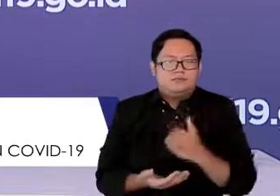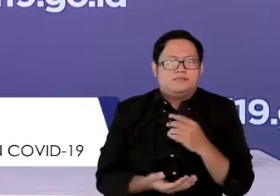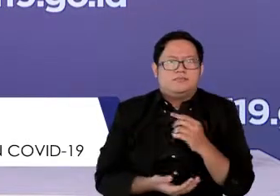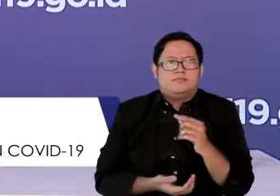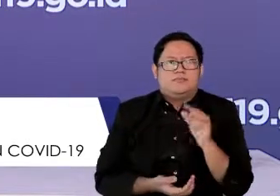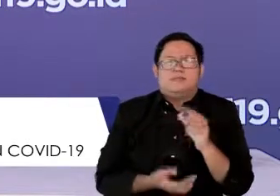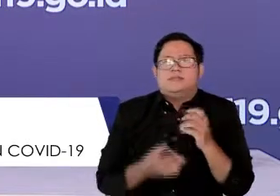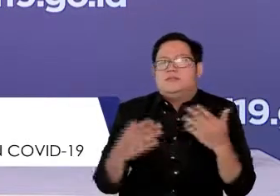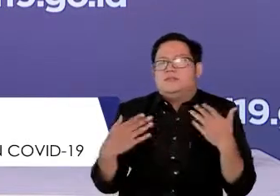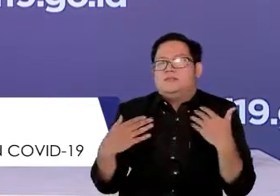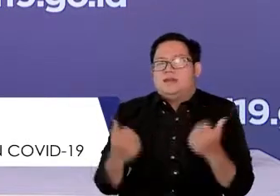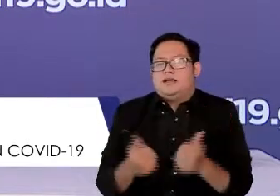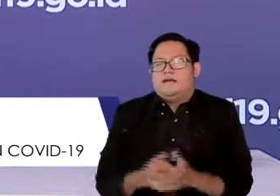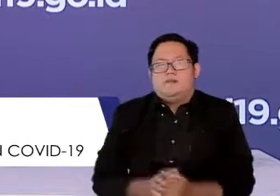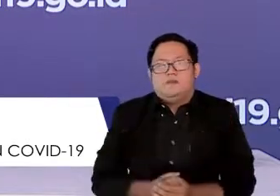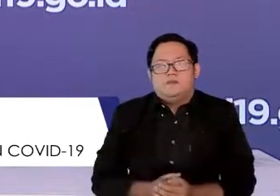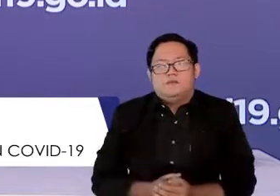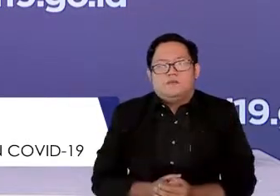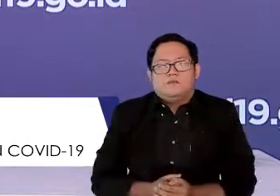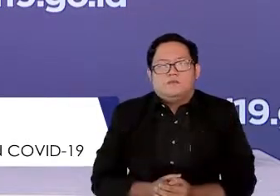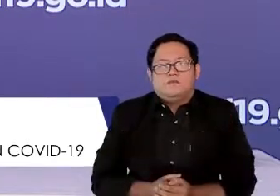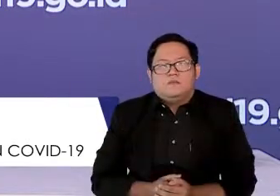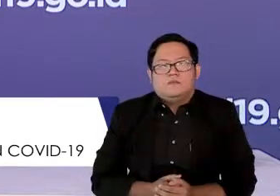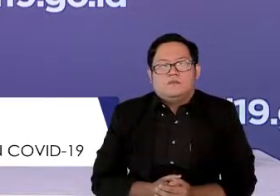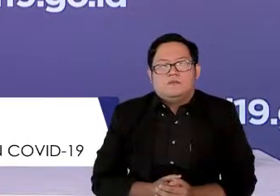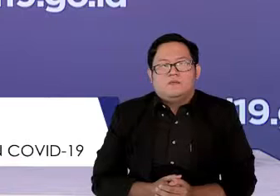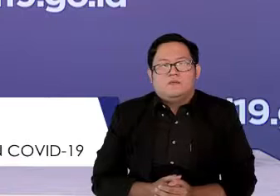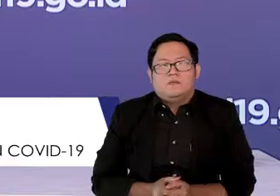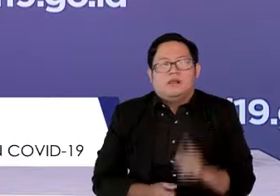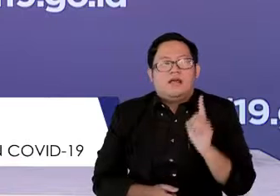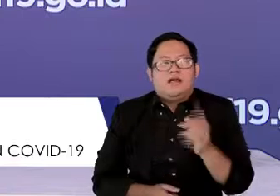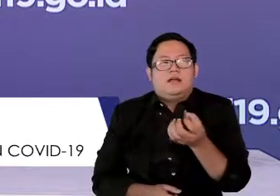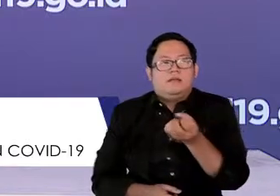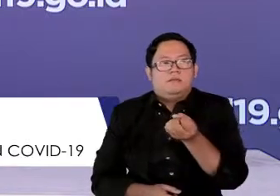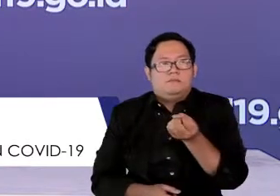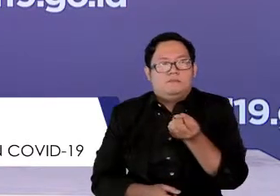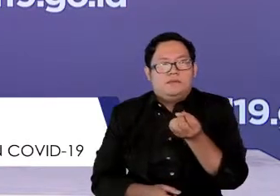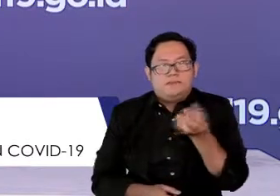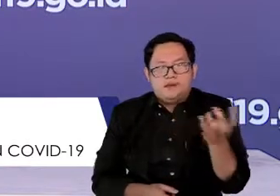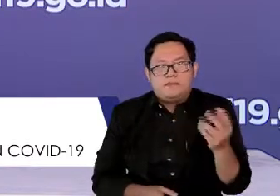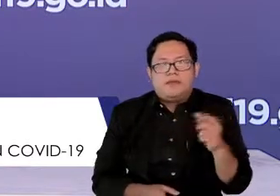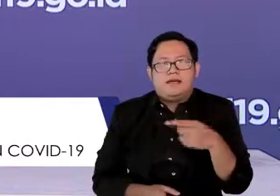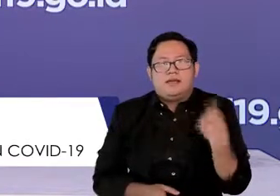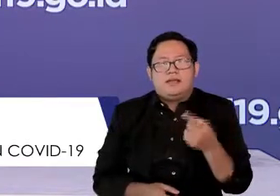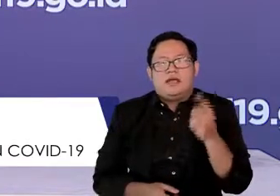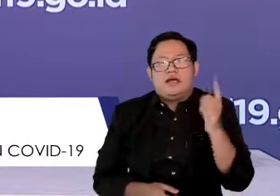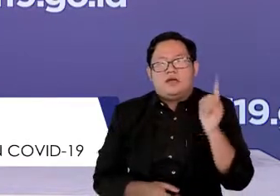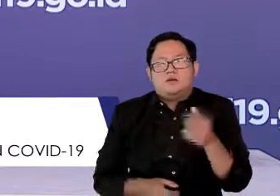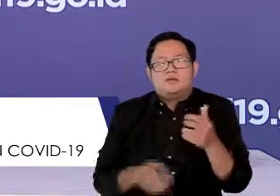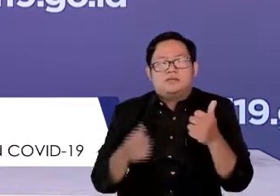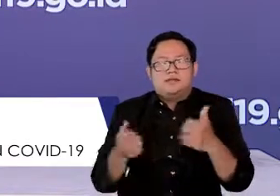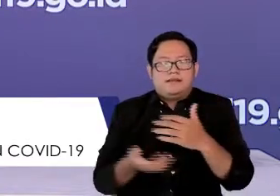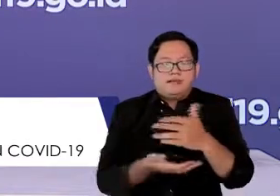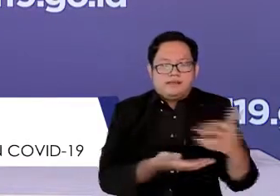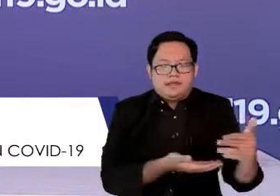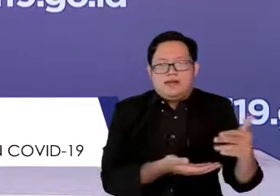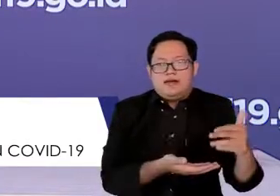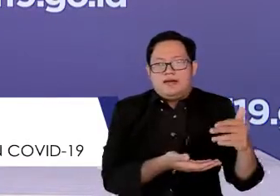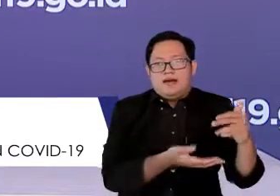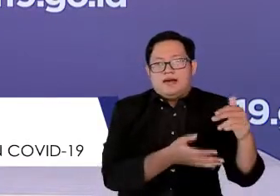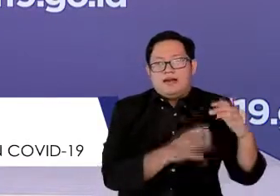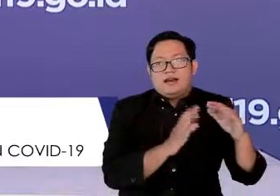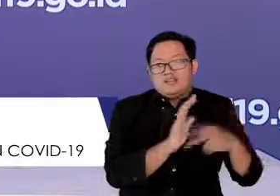die. And there are some areas that have cleaned up the data with the national data to synchronize the data.